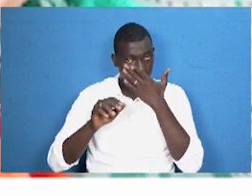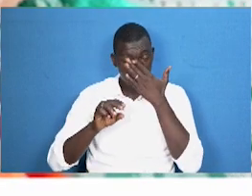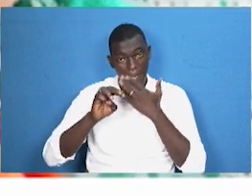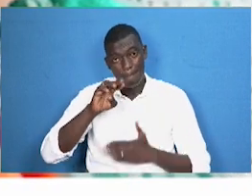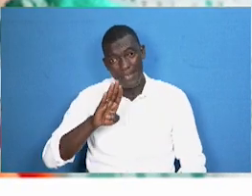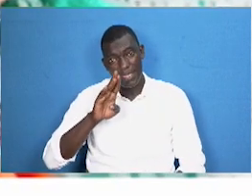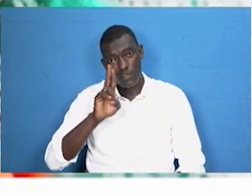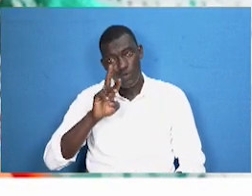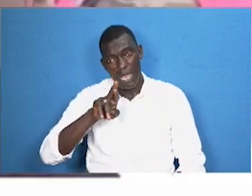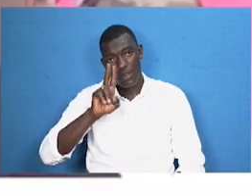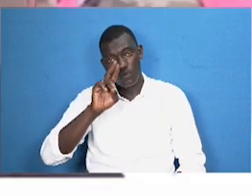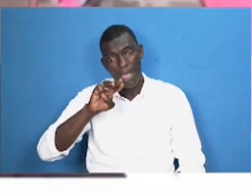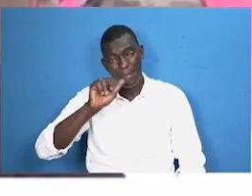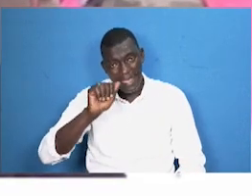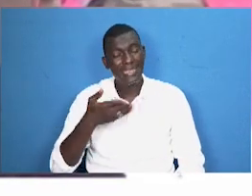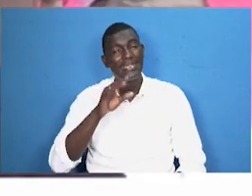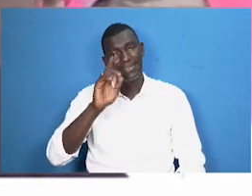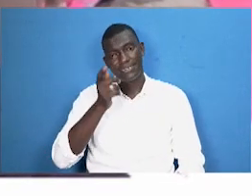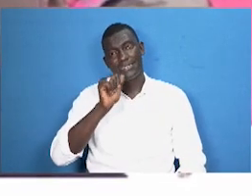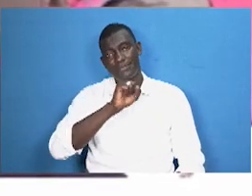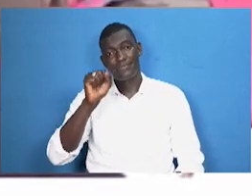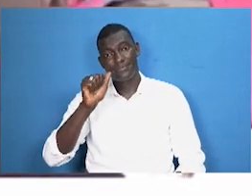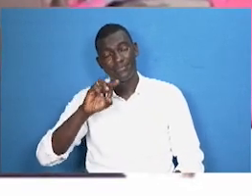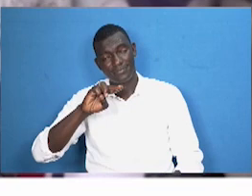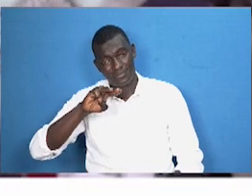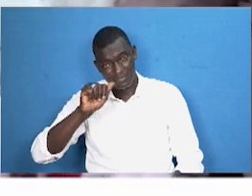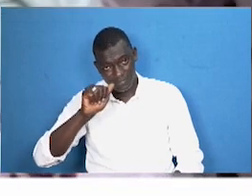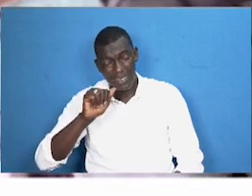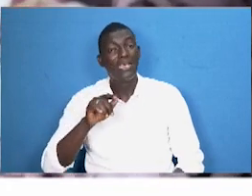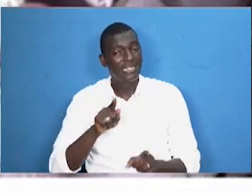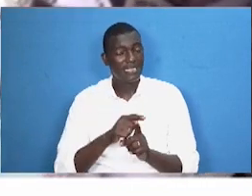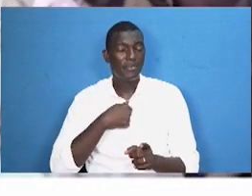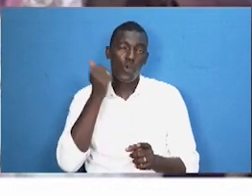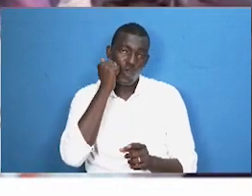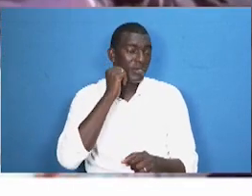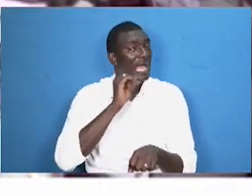the second-hand panties thoroughly before use.